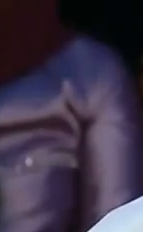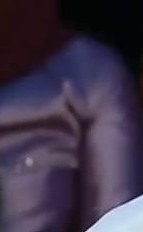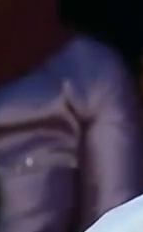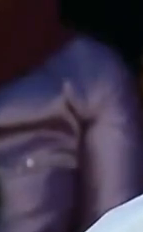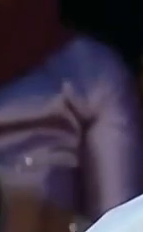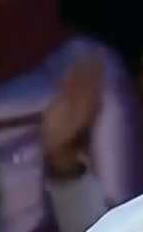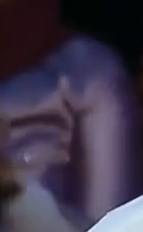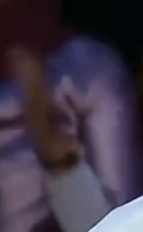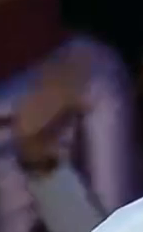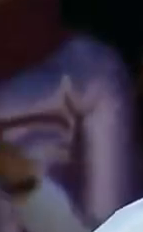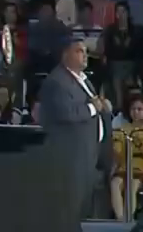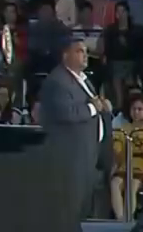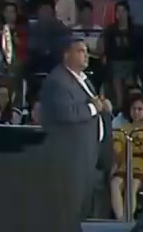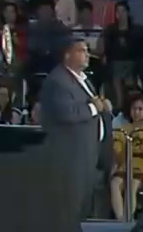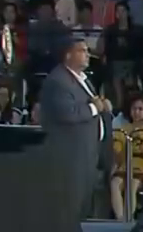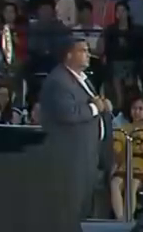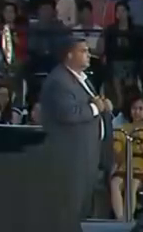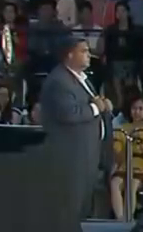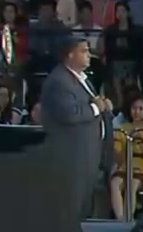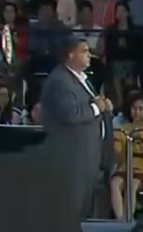So congratulations.